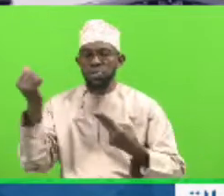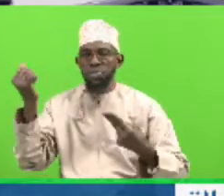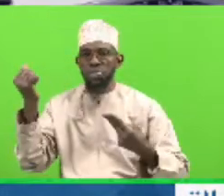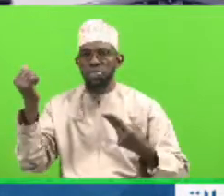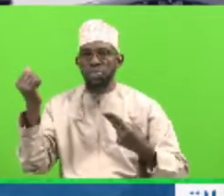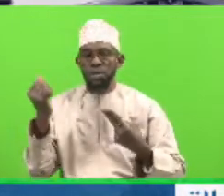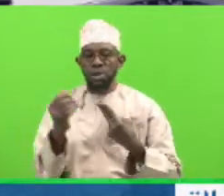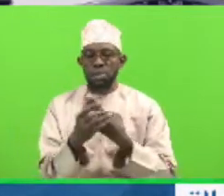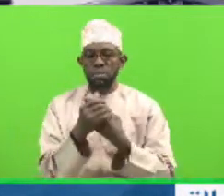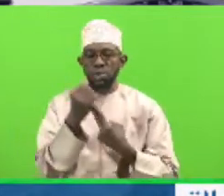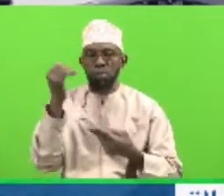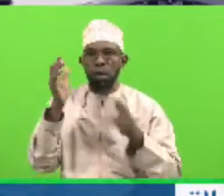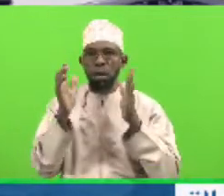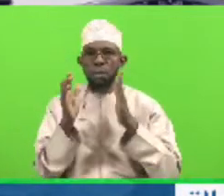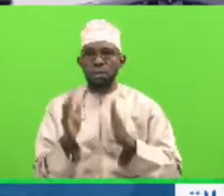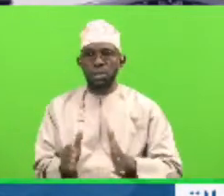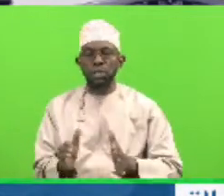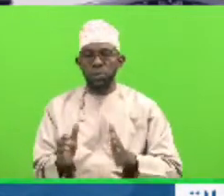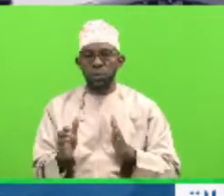which refers to a person